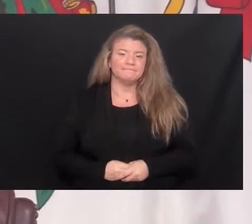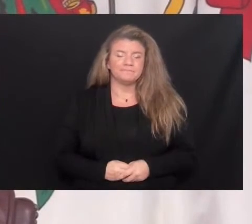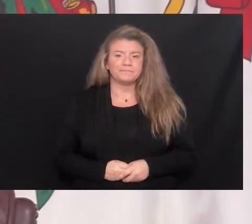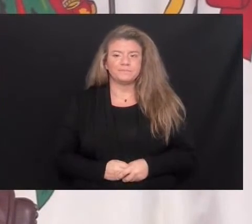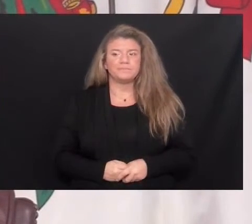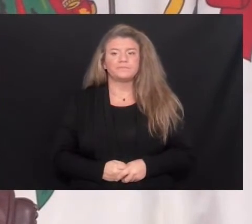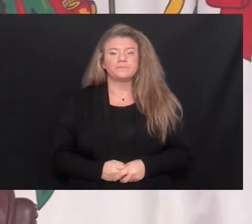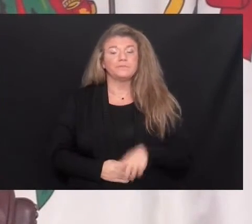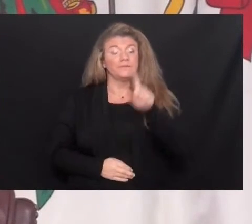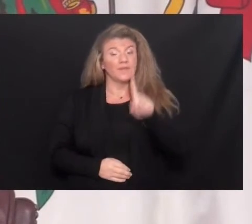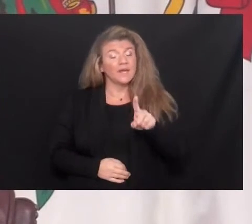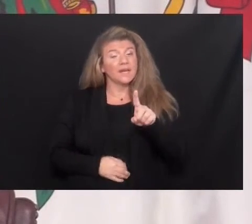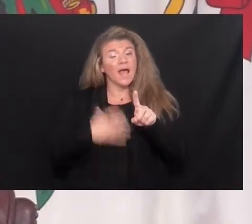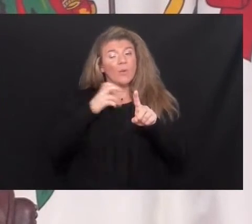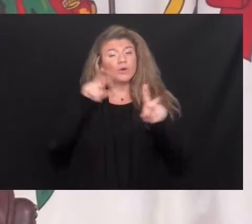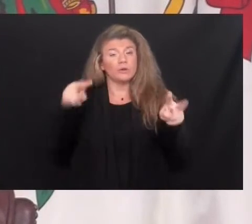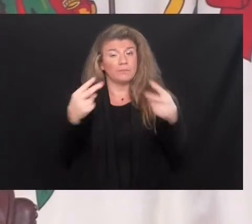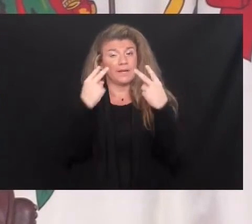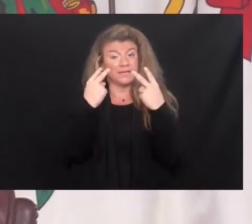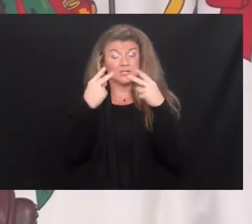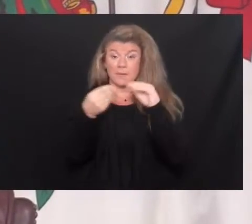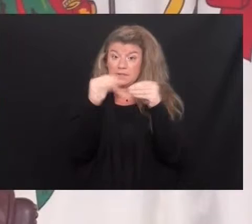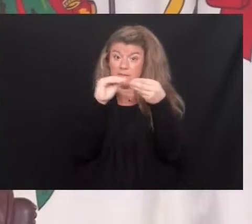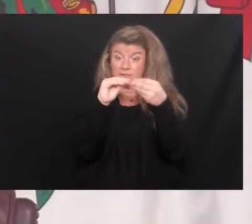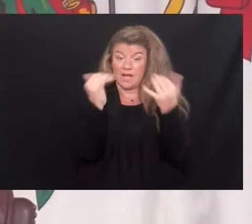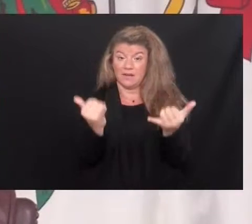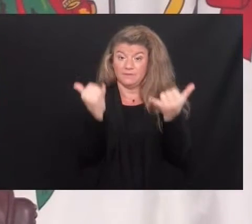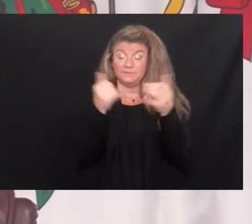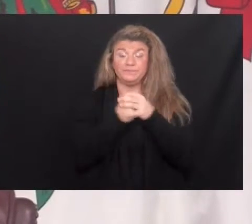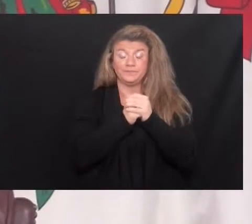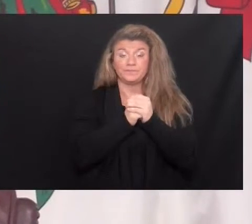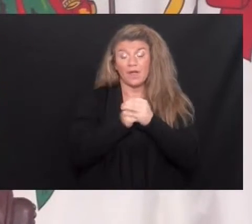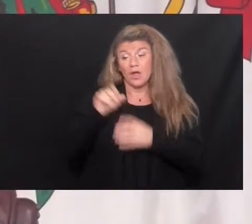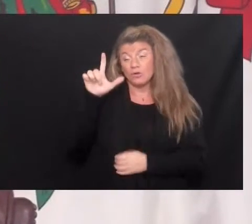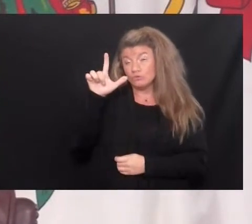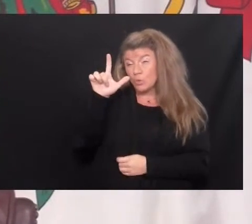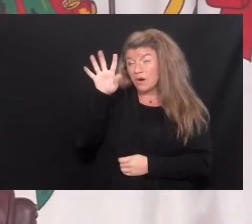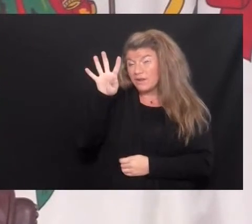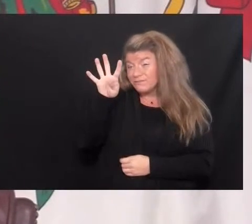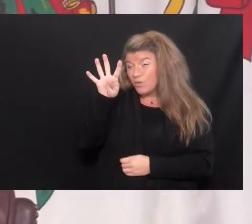Now I want you to pay really close attention to these numbers. We've had